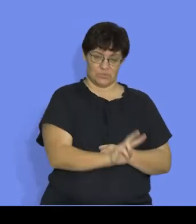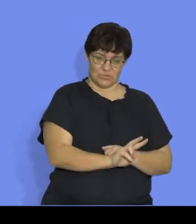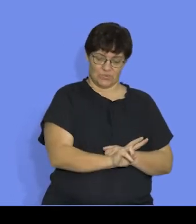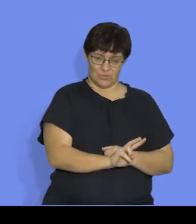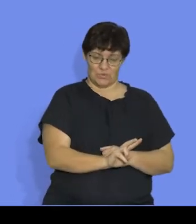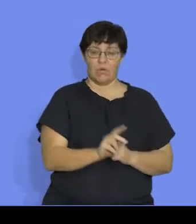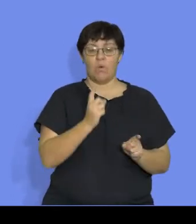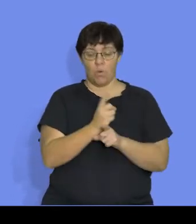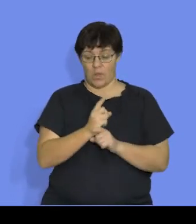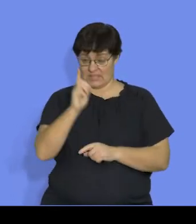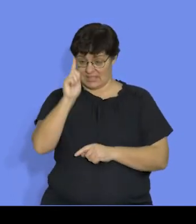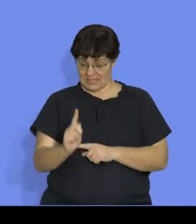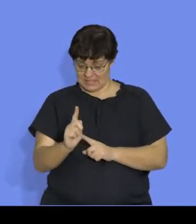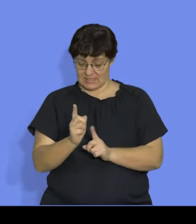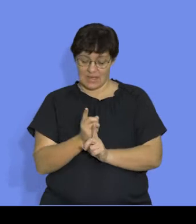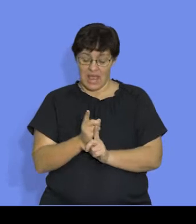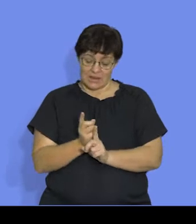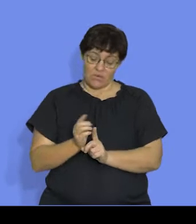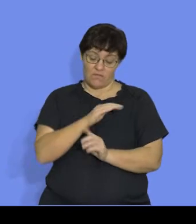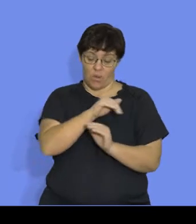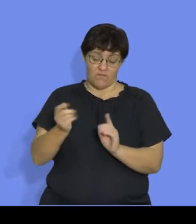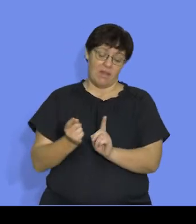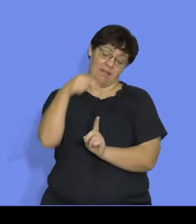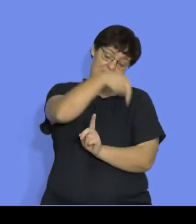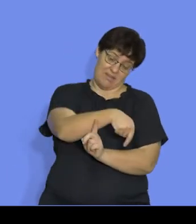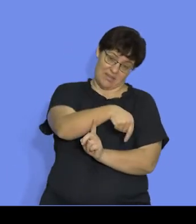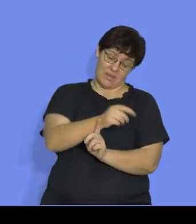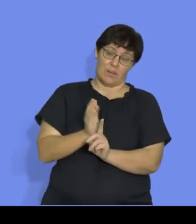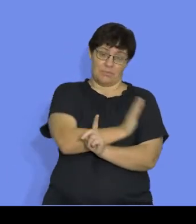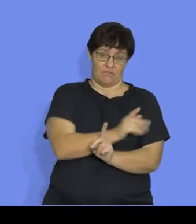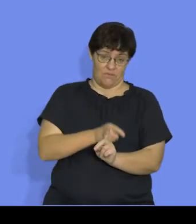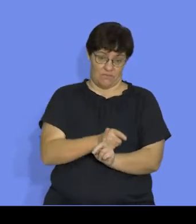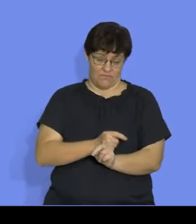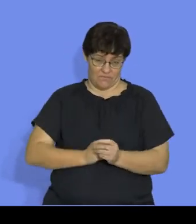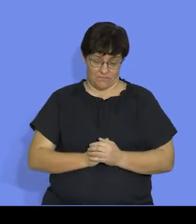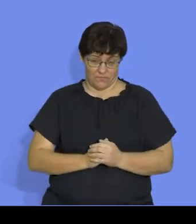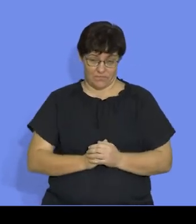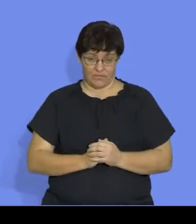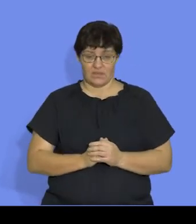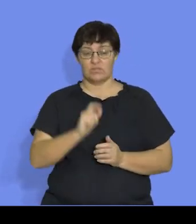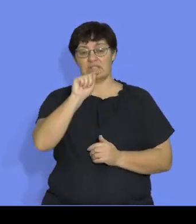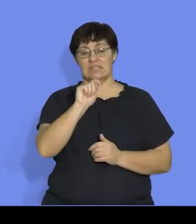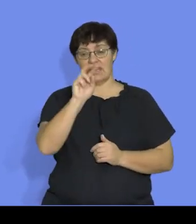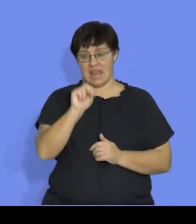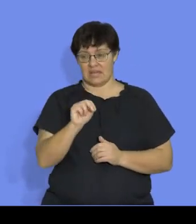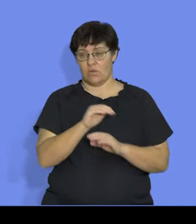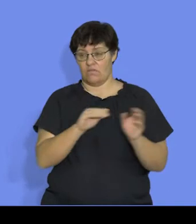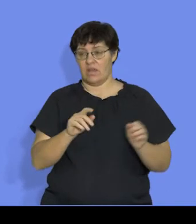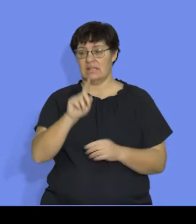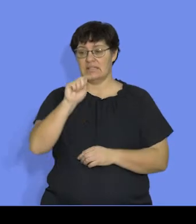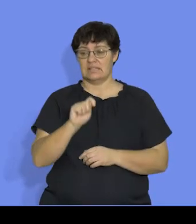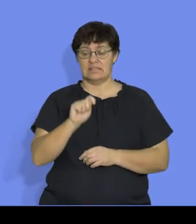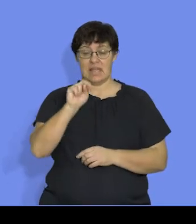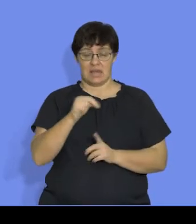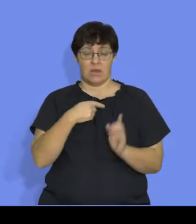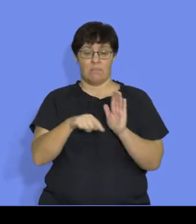2. It's always going to be the term value over the term that comes before it. So Tn over